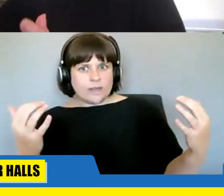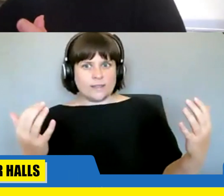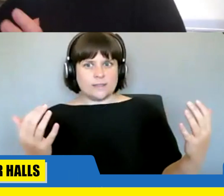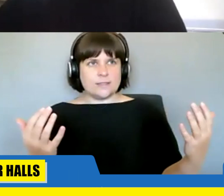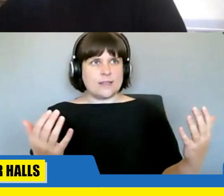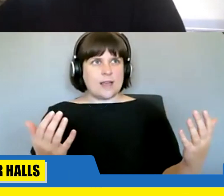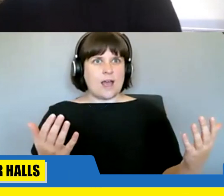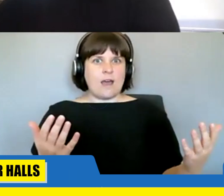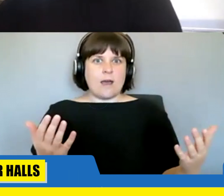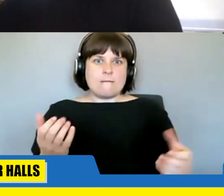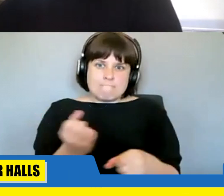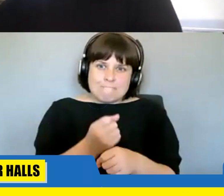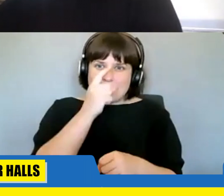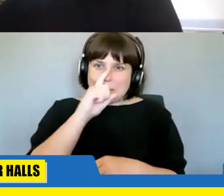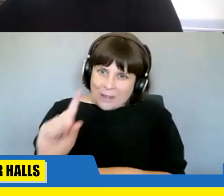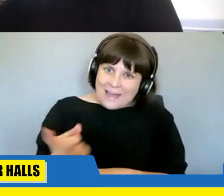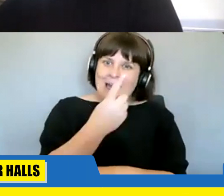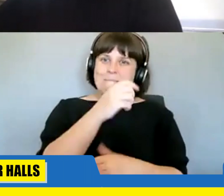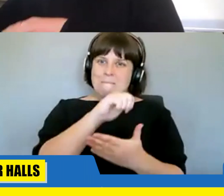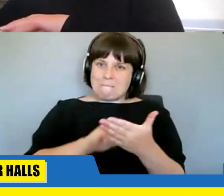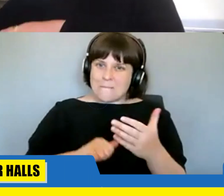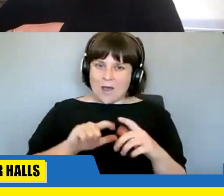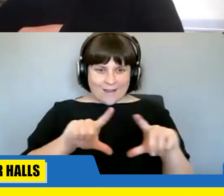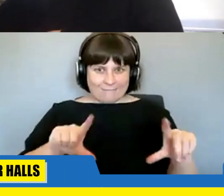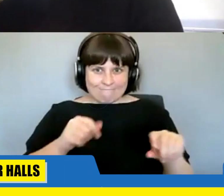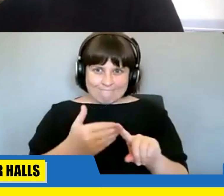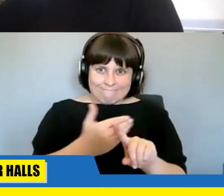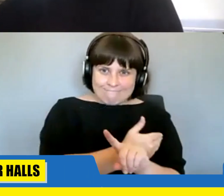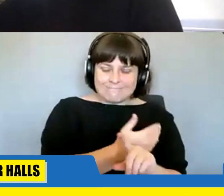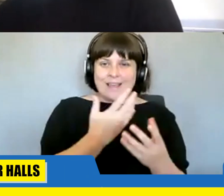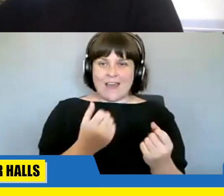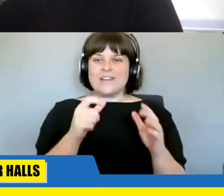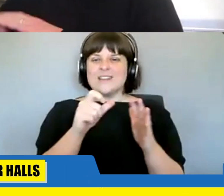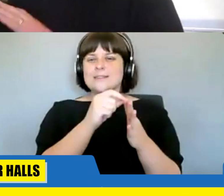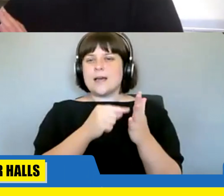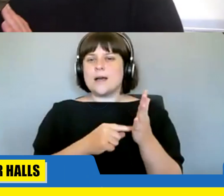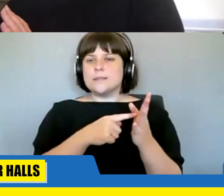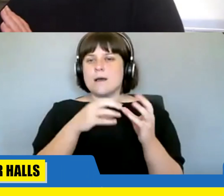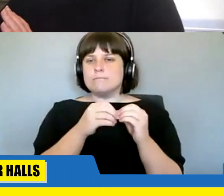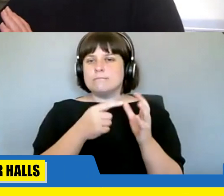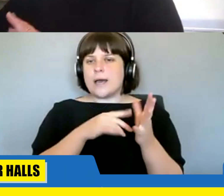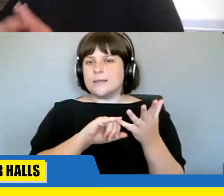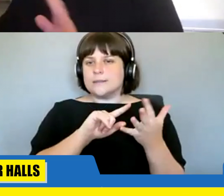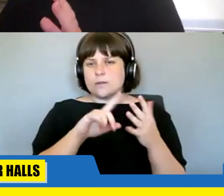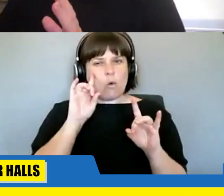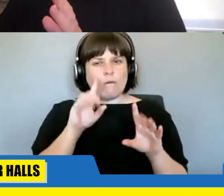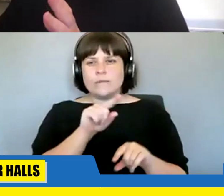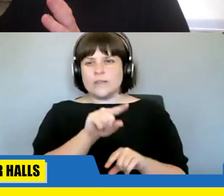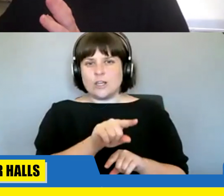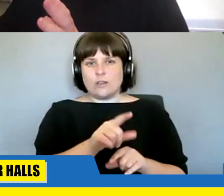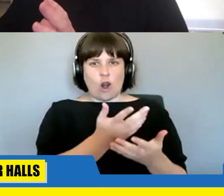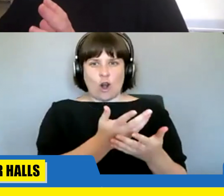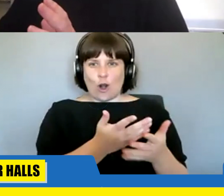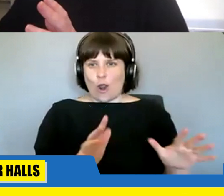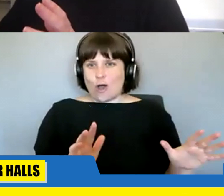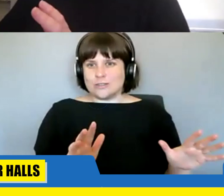buy, in advance, is having the database. And have you obviously you've lost your audience because of